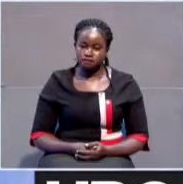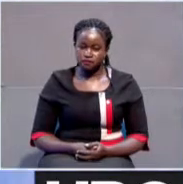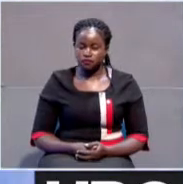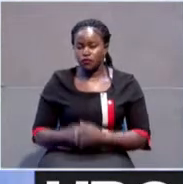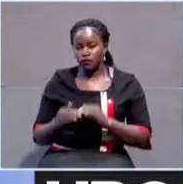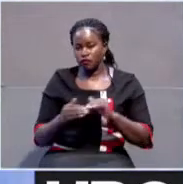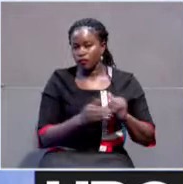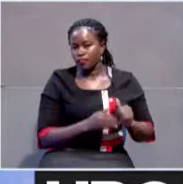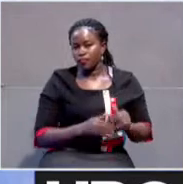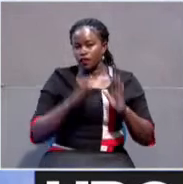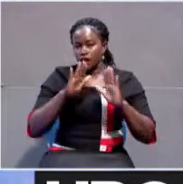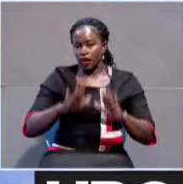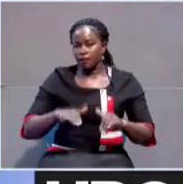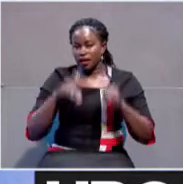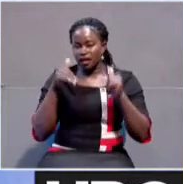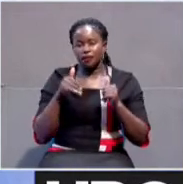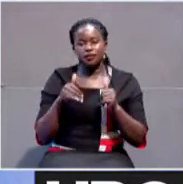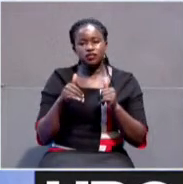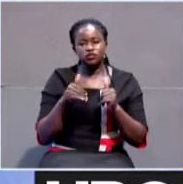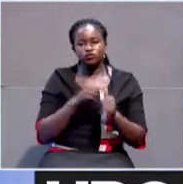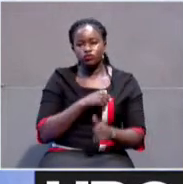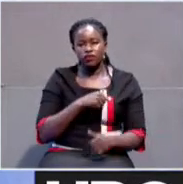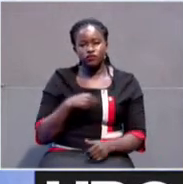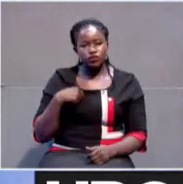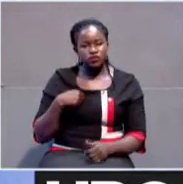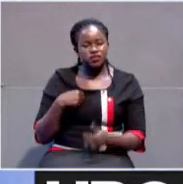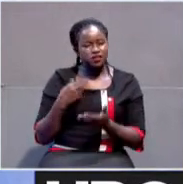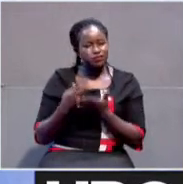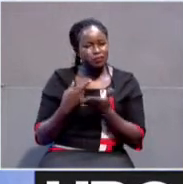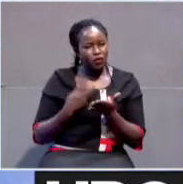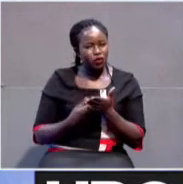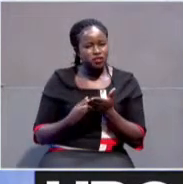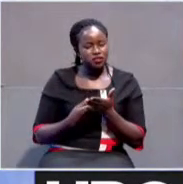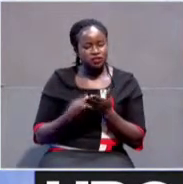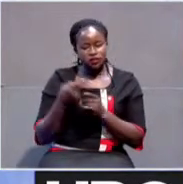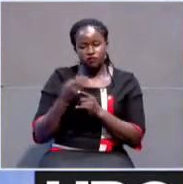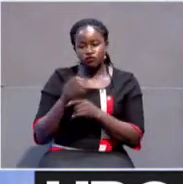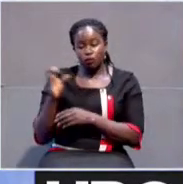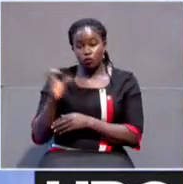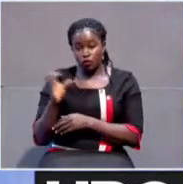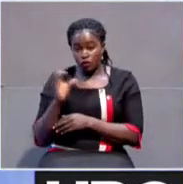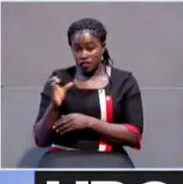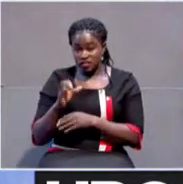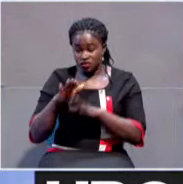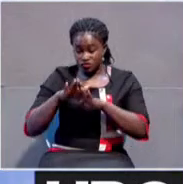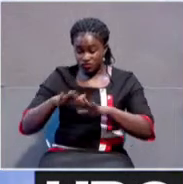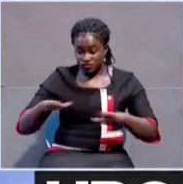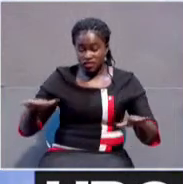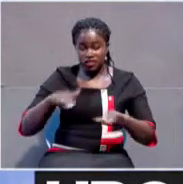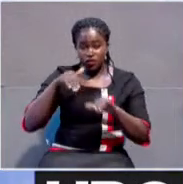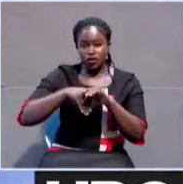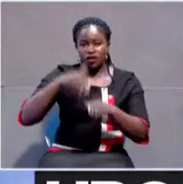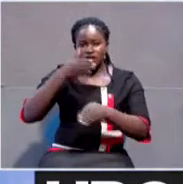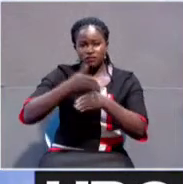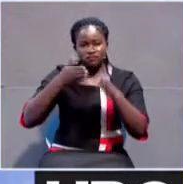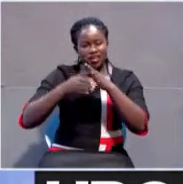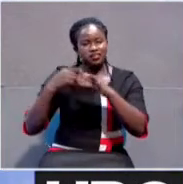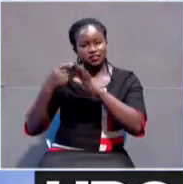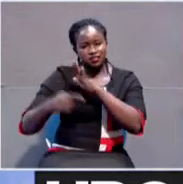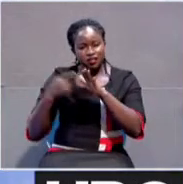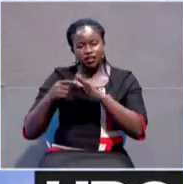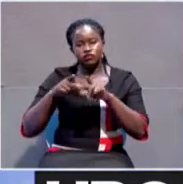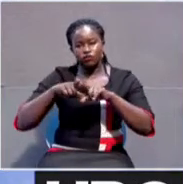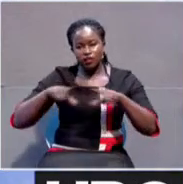Now, Parliament has rejected a report by the Committee on Physical Infrastructure on the status of the